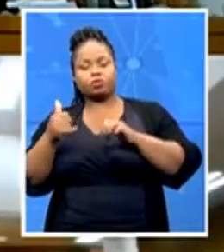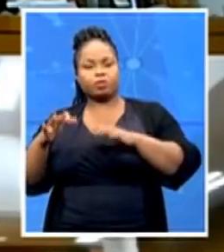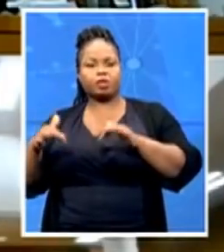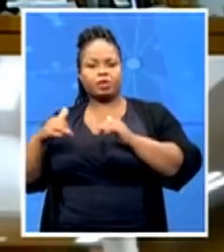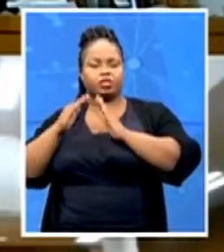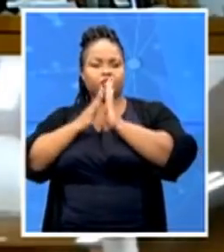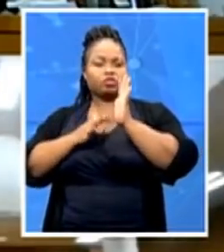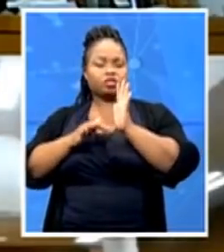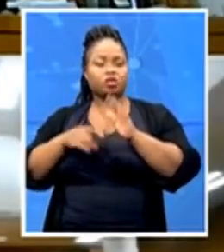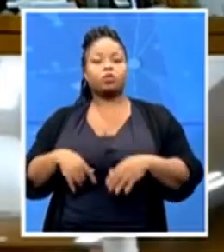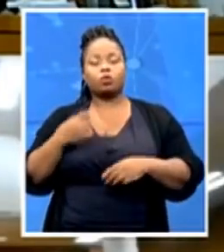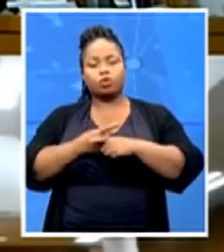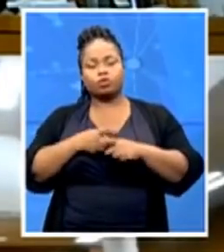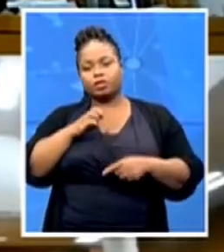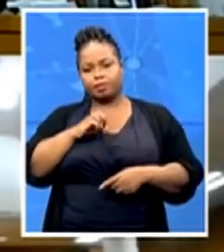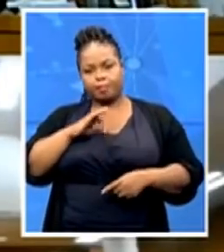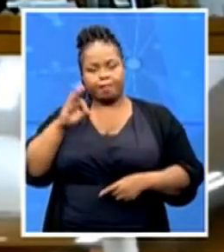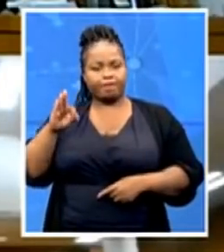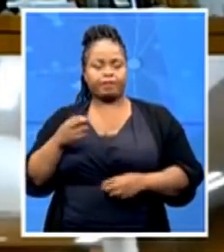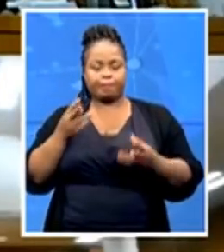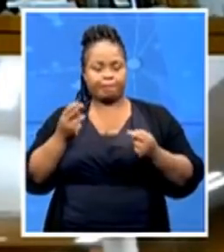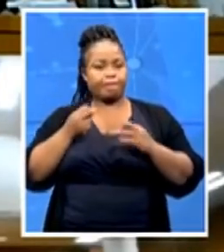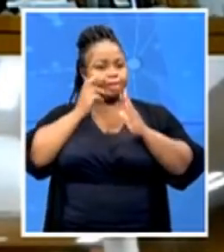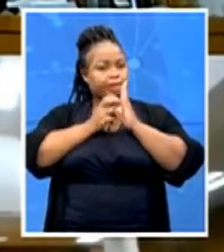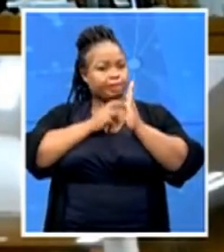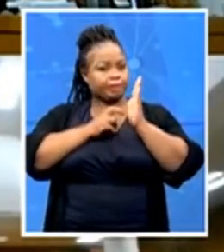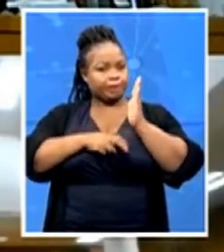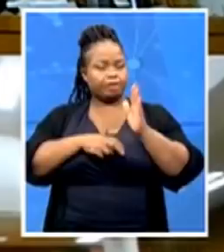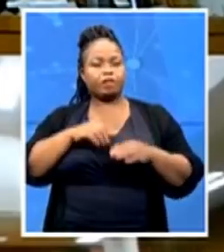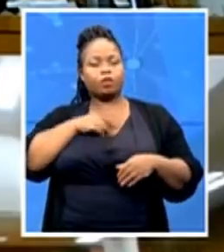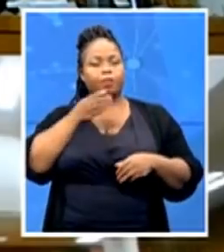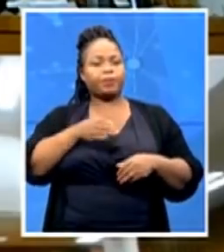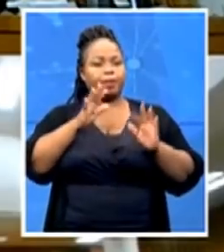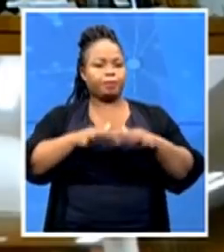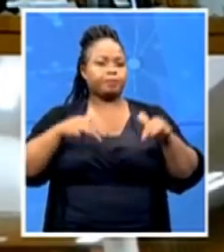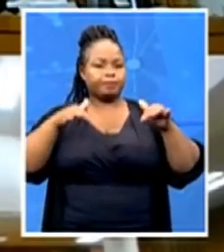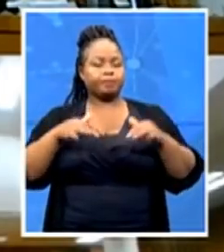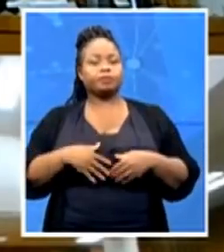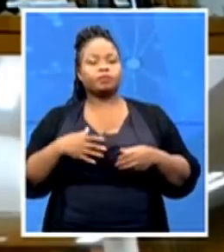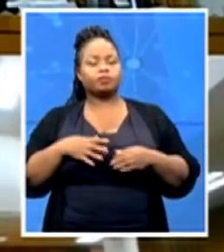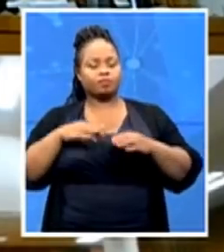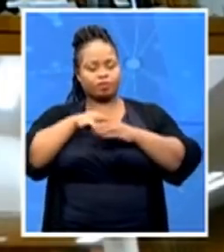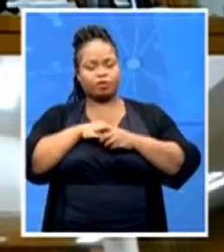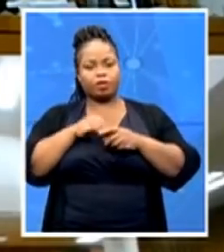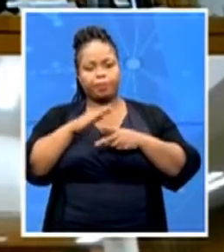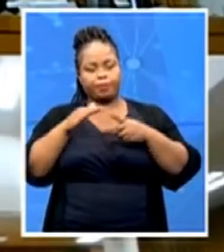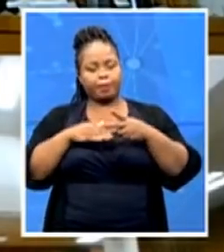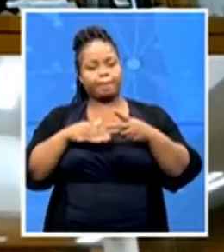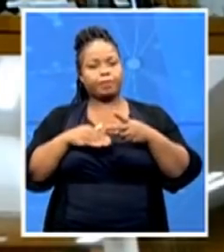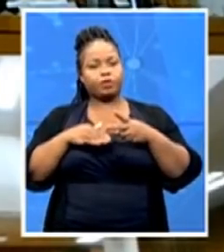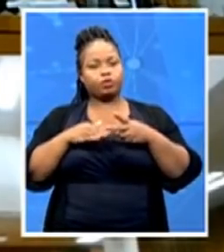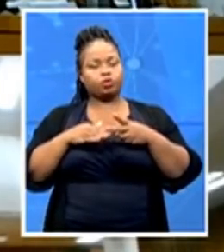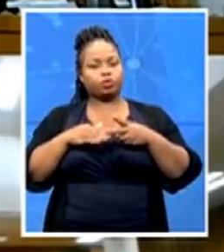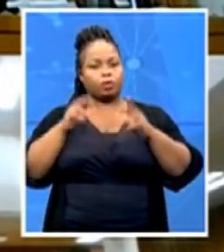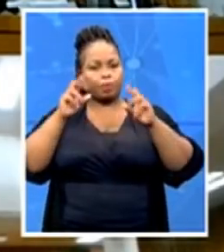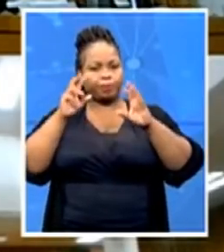rules regulate the process in the Assembly, including the two sifting mechanisms to determine whether the Chapter 9